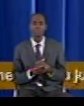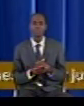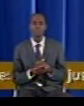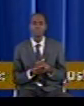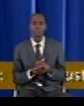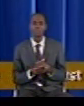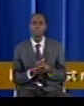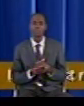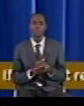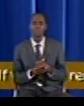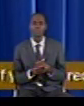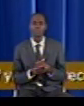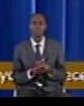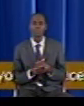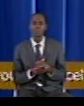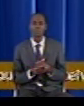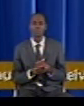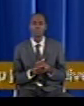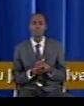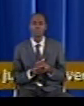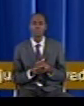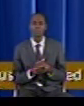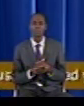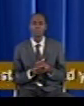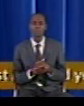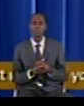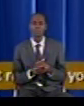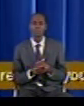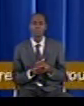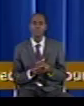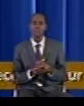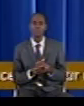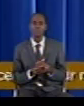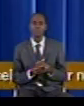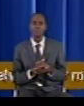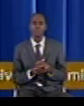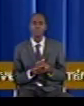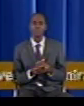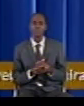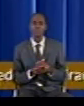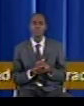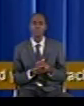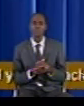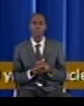rikin lafiyar ya same ni na dade ina neman magani ban samu sauki ba